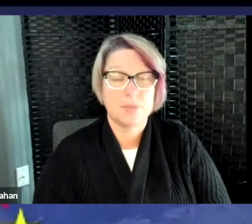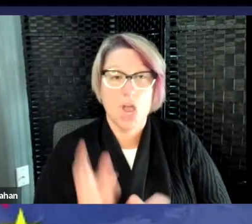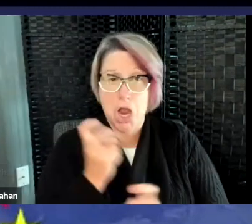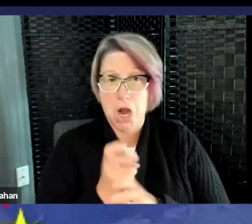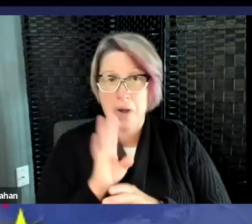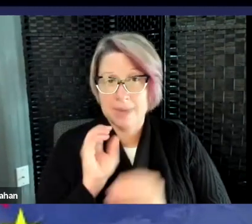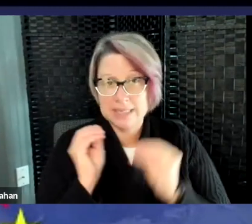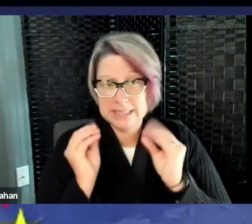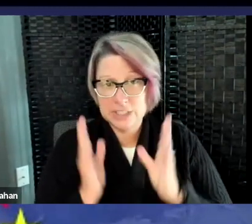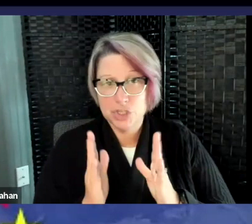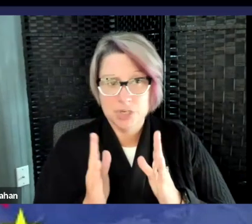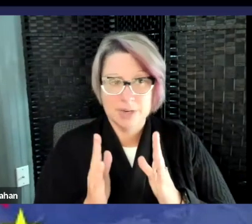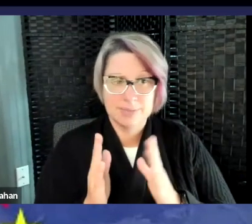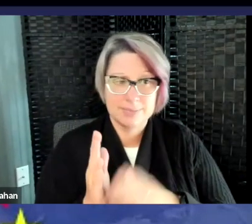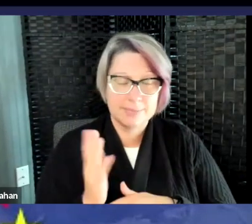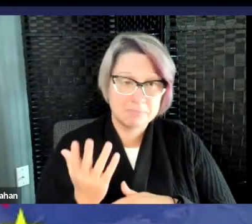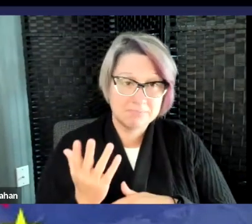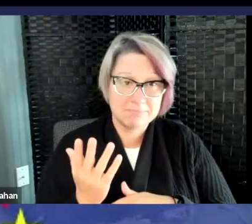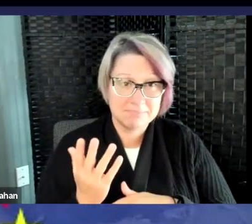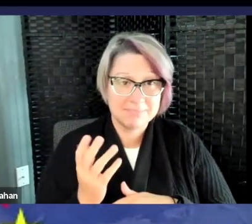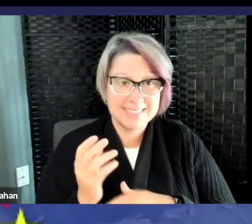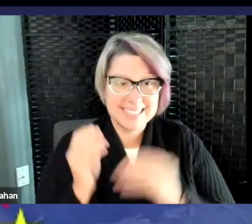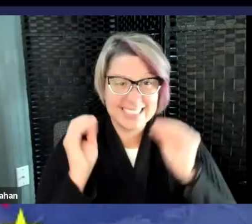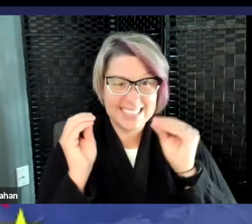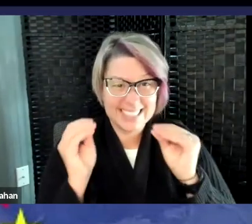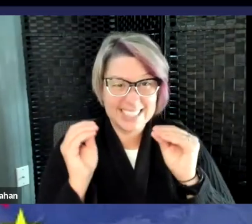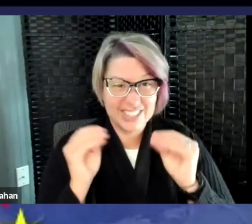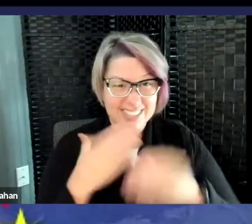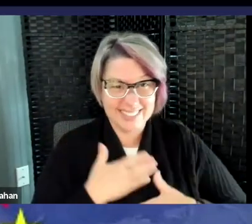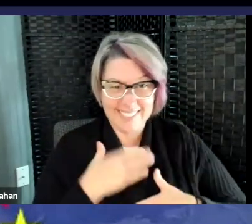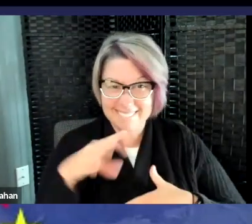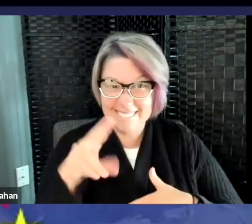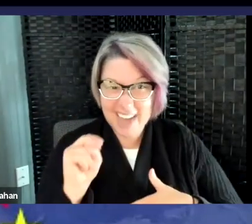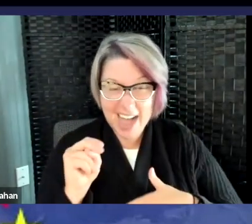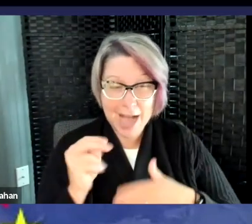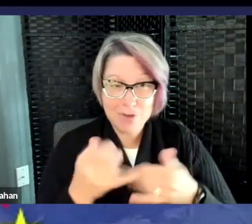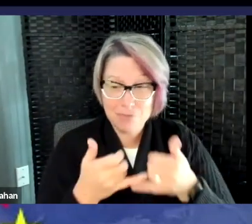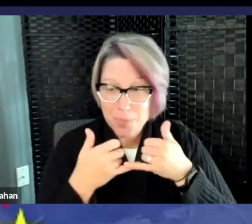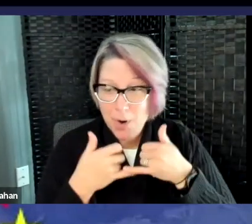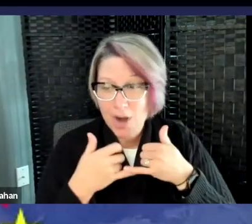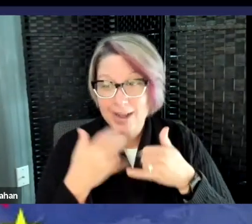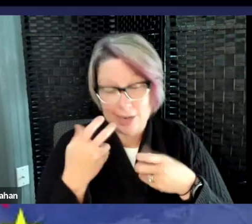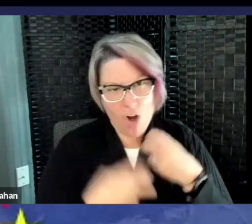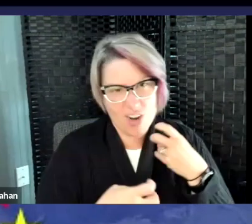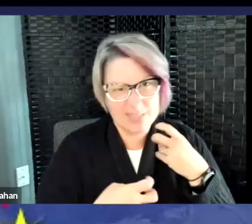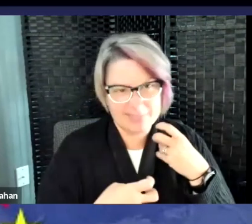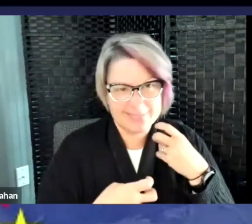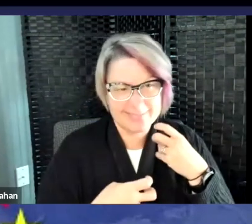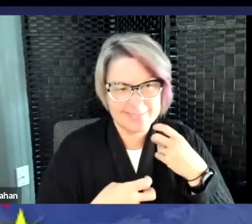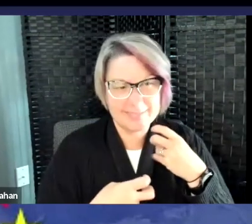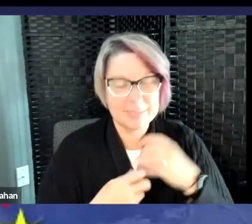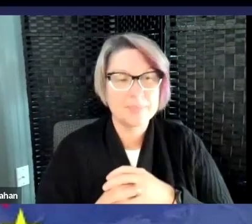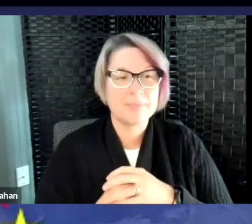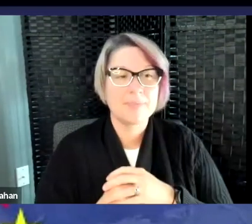guys. Yeah, I mean, teaching is like one of the most fun jobs and most rewarding and one of the most difficult. It really is.